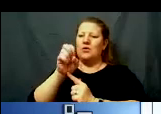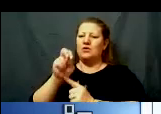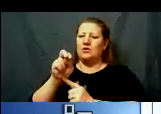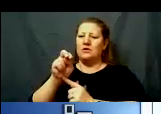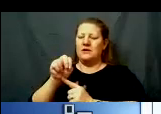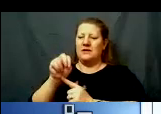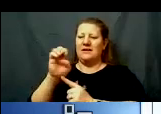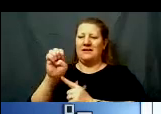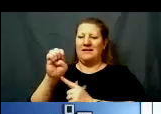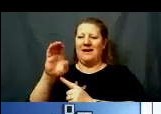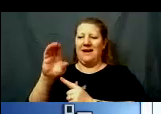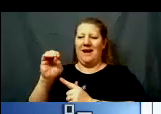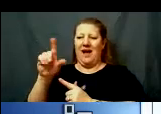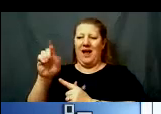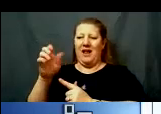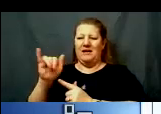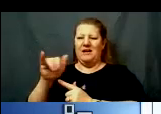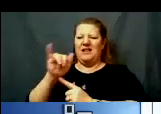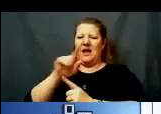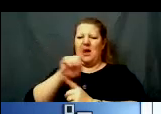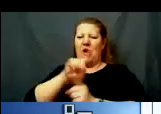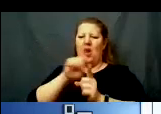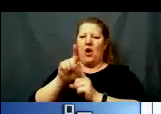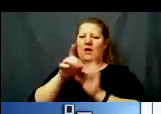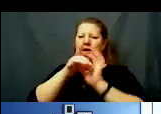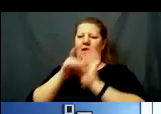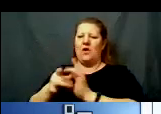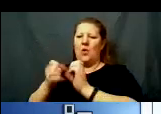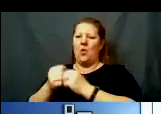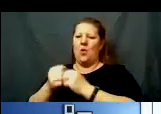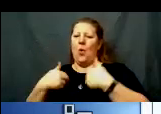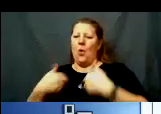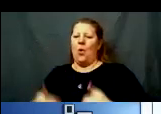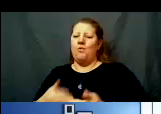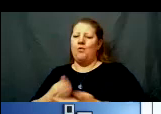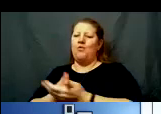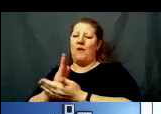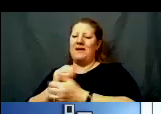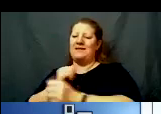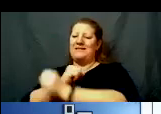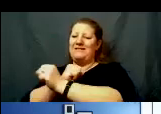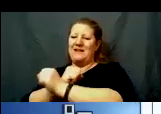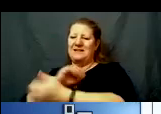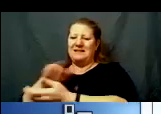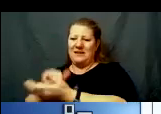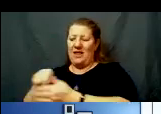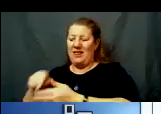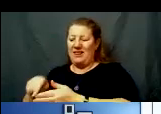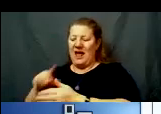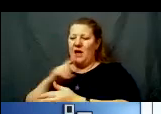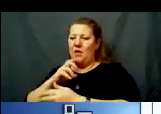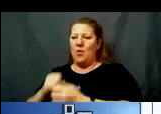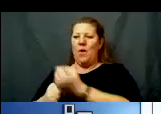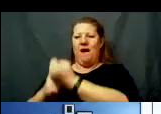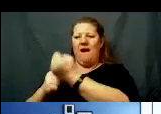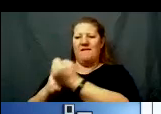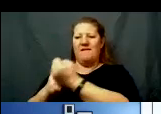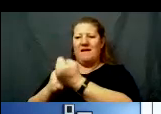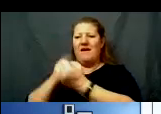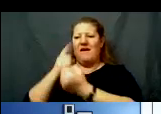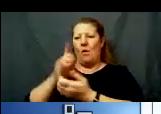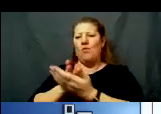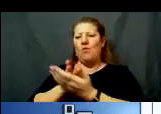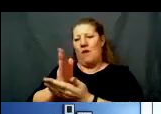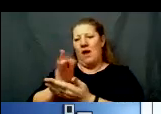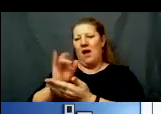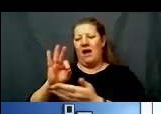also connected to the Human Rights Defense Center, a legal group that advocates on behalf of prisoners in the United States, and has